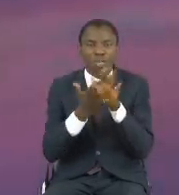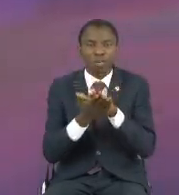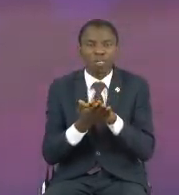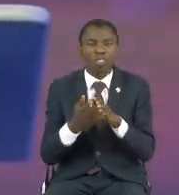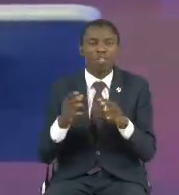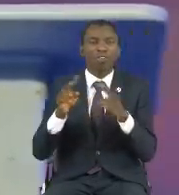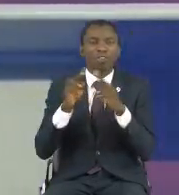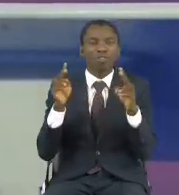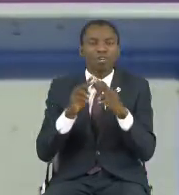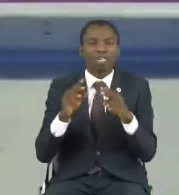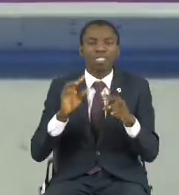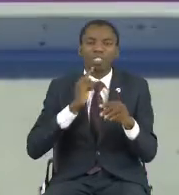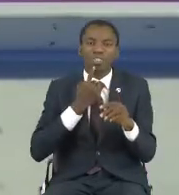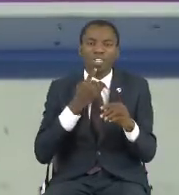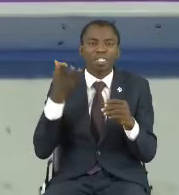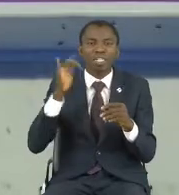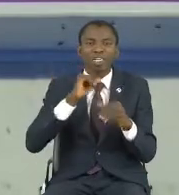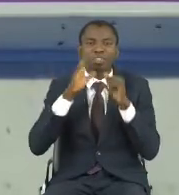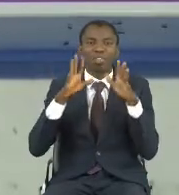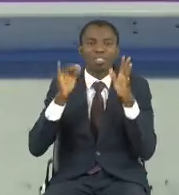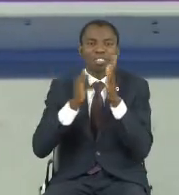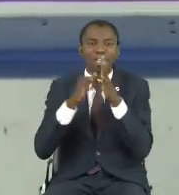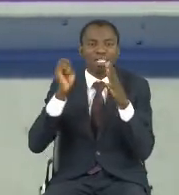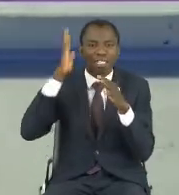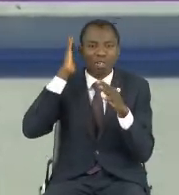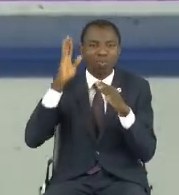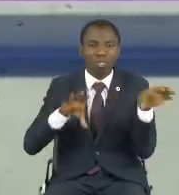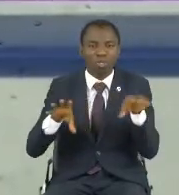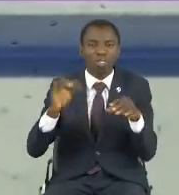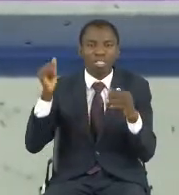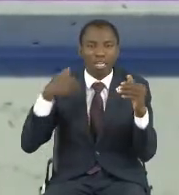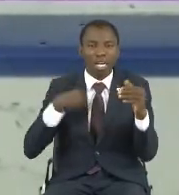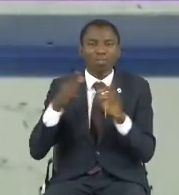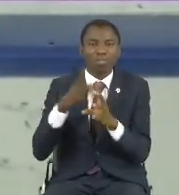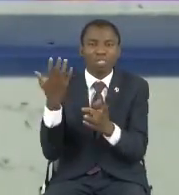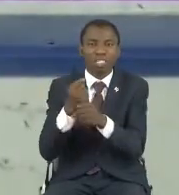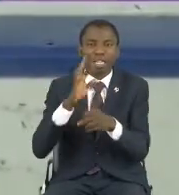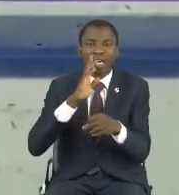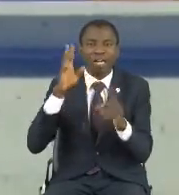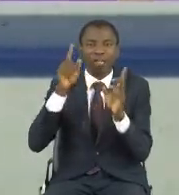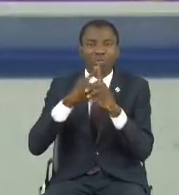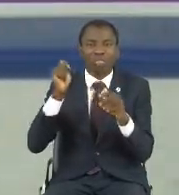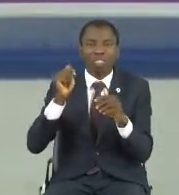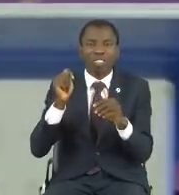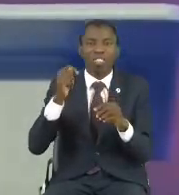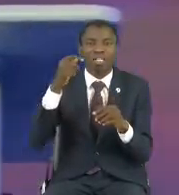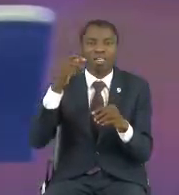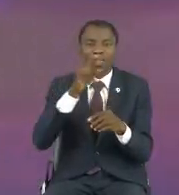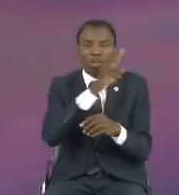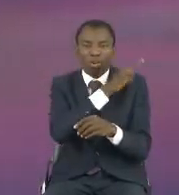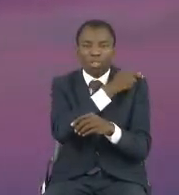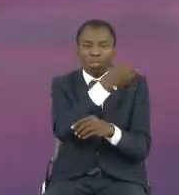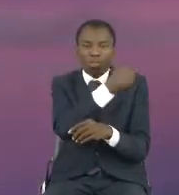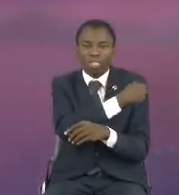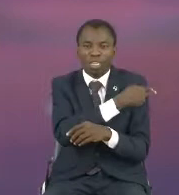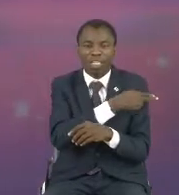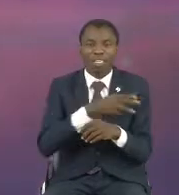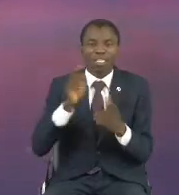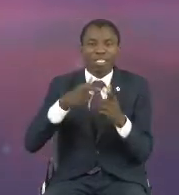do. They had to take her to the hospital. And the doctors examined